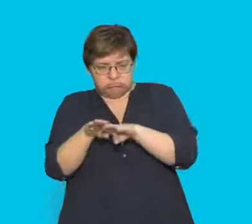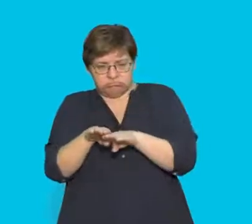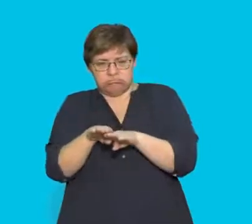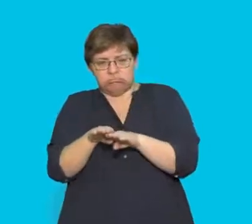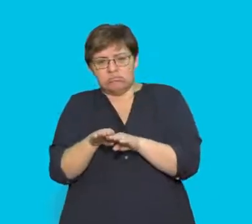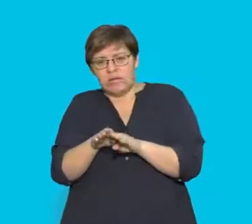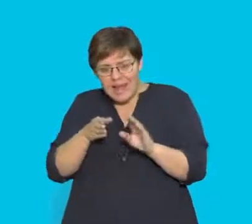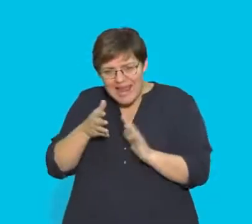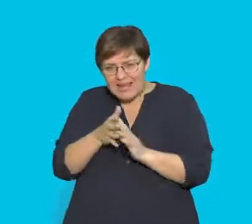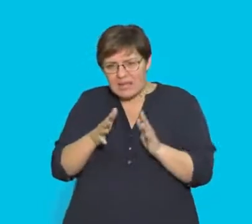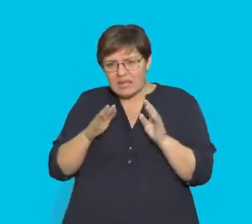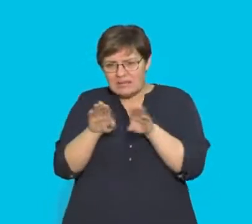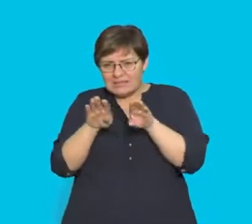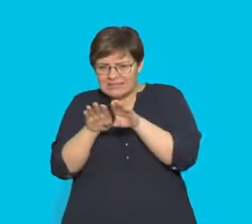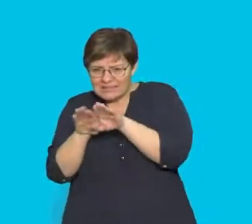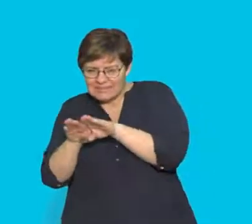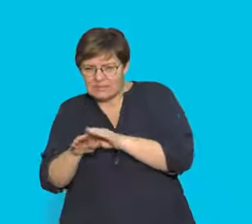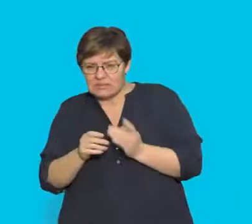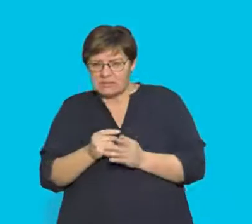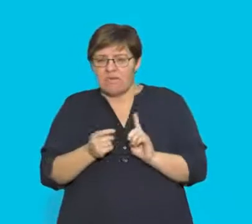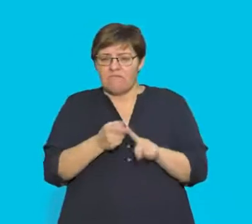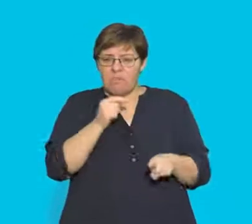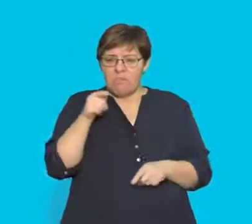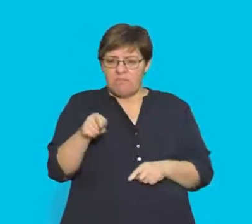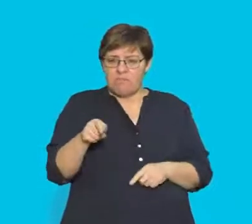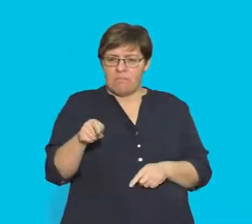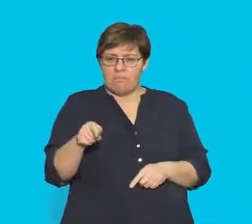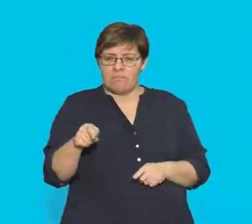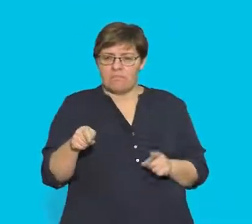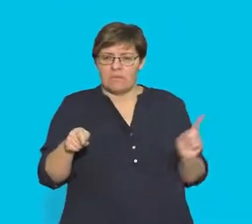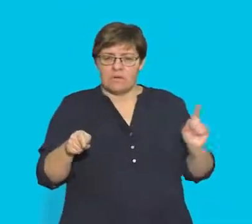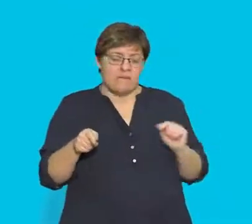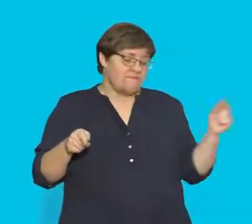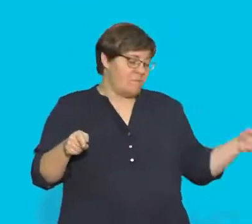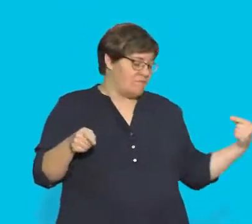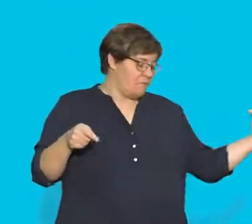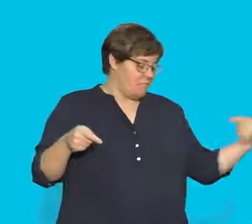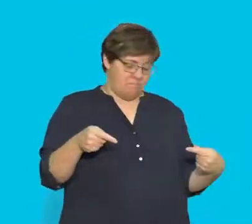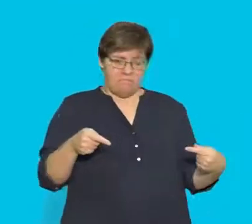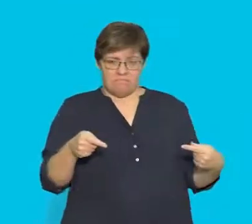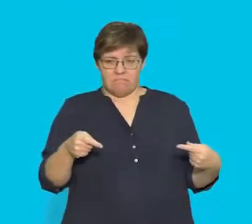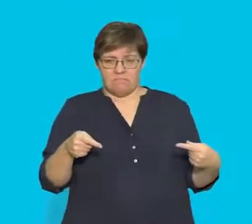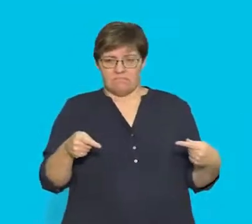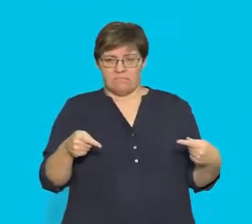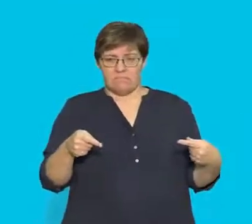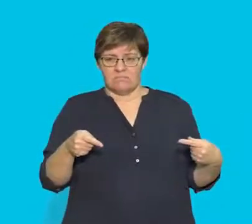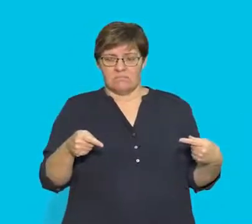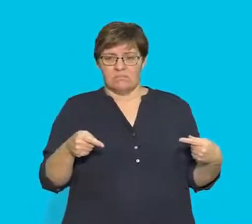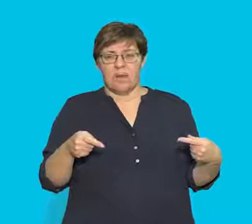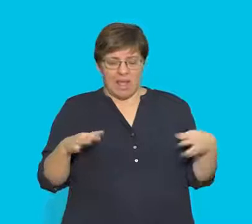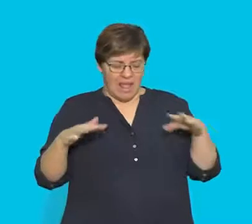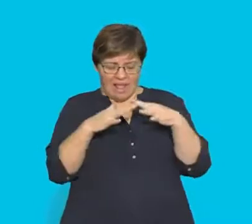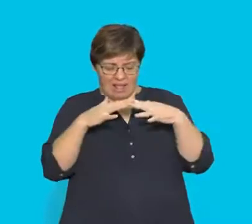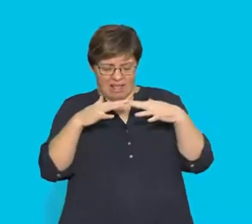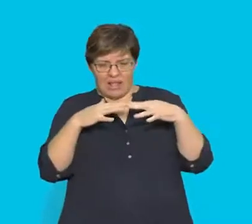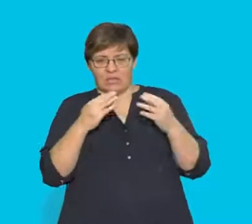overlap between the ones that are far away from this end and the ones that are far away from that end, and they've